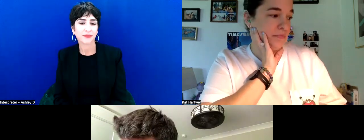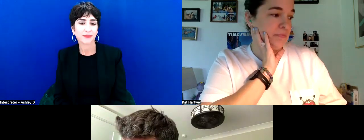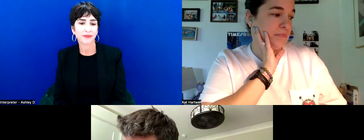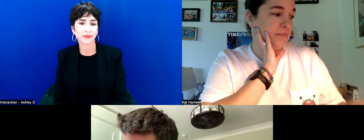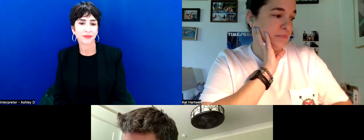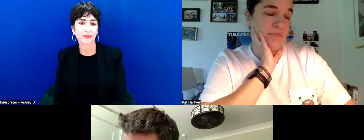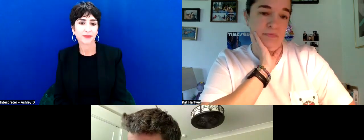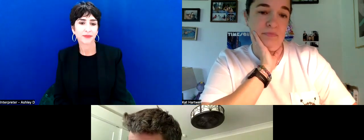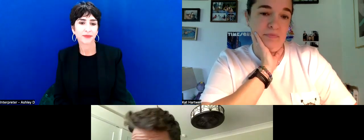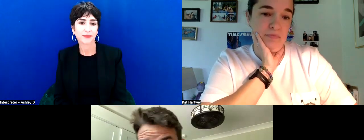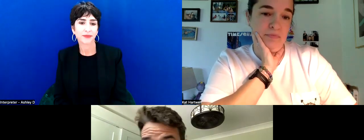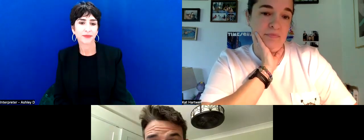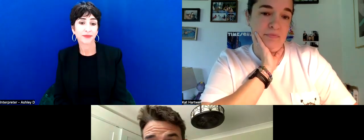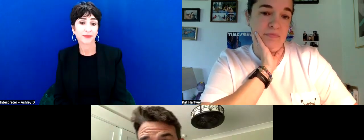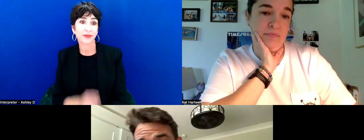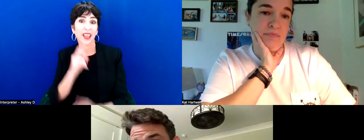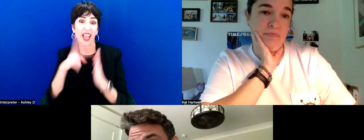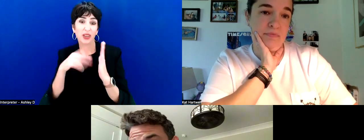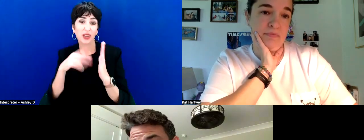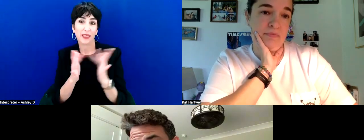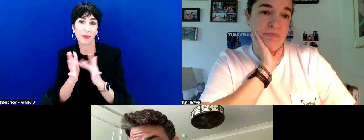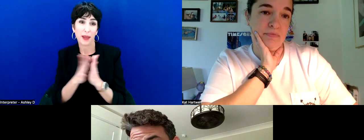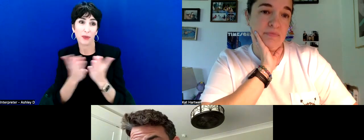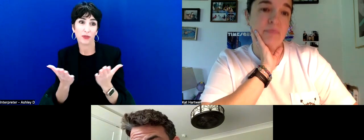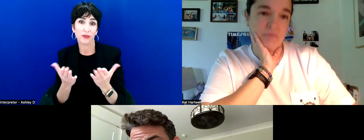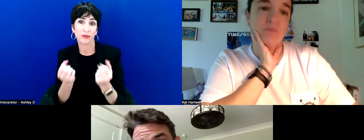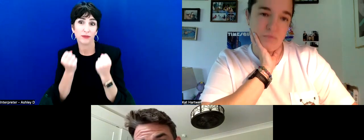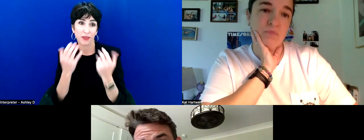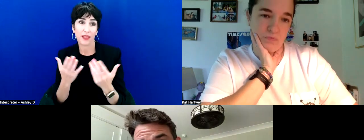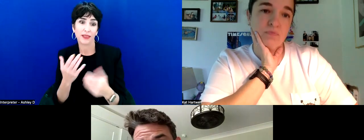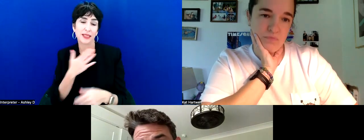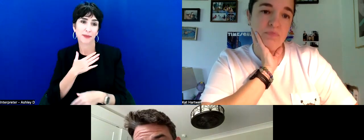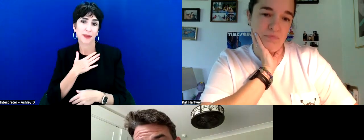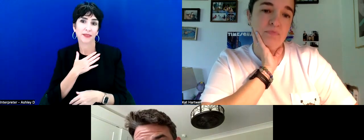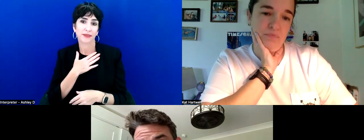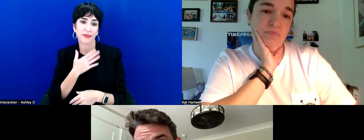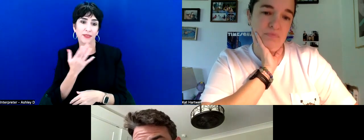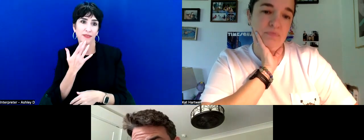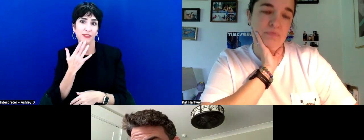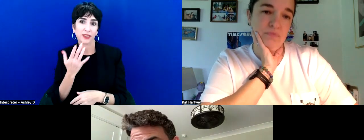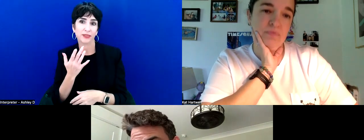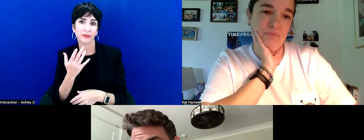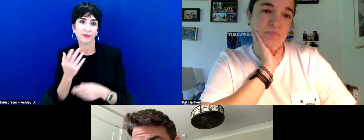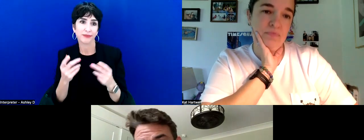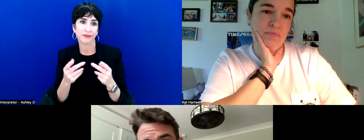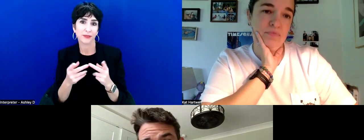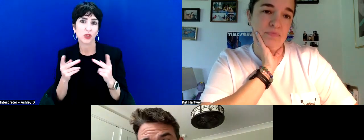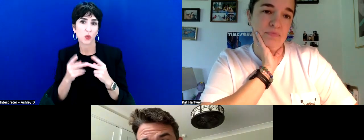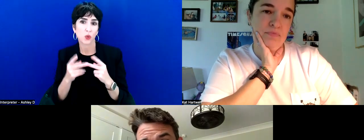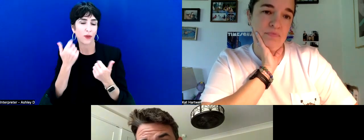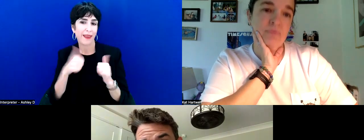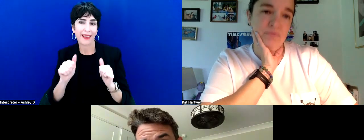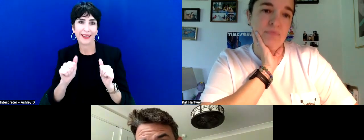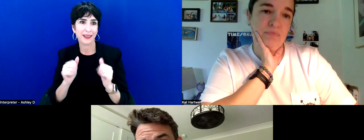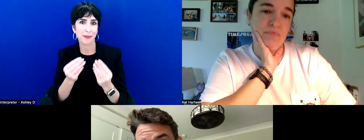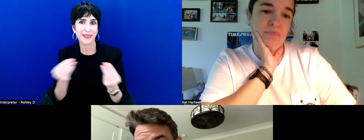Um, I read the Bible all the time. That's probably one of my main sources for any material in